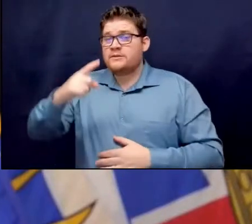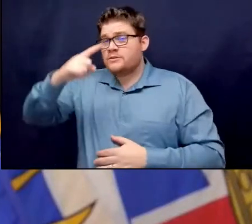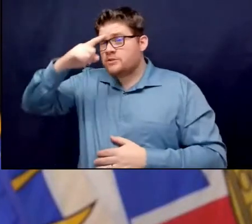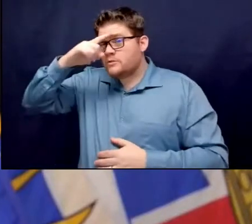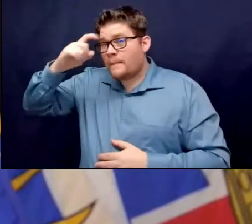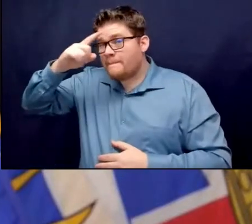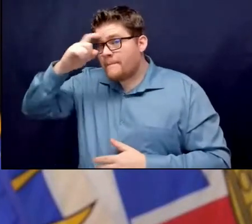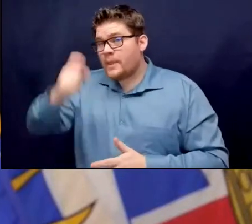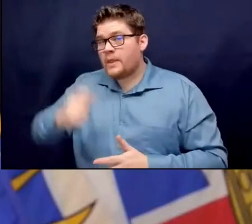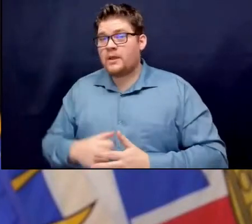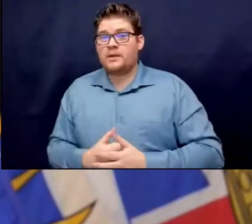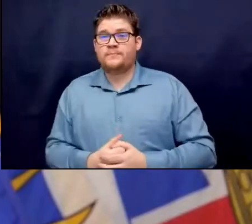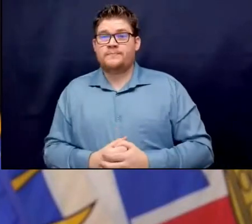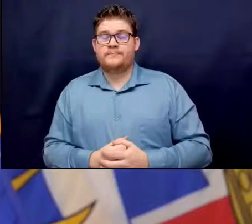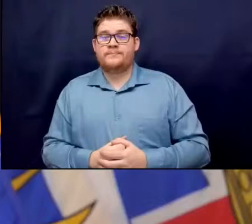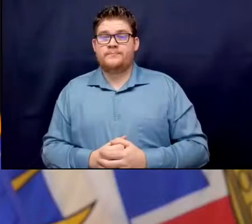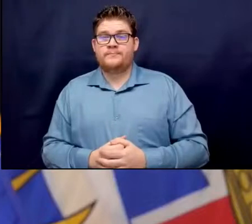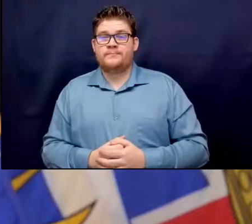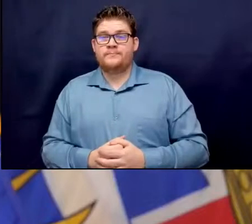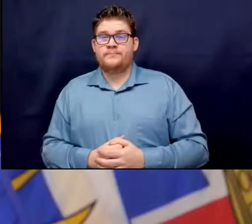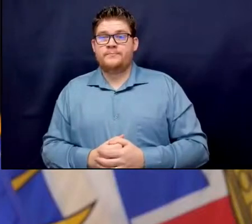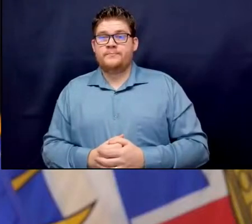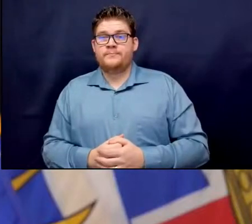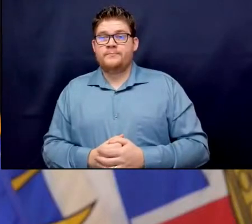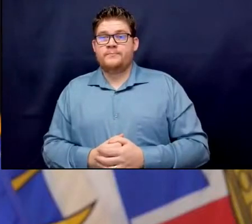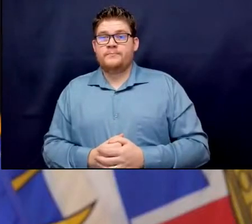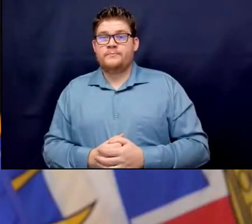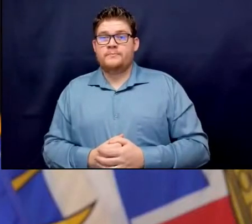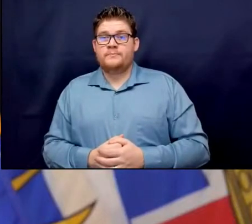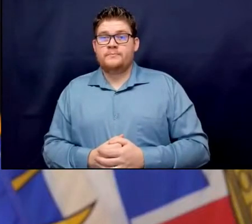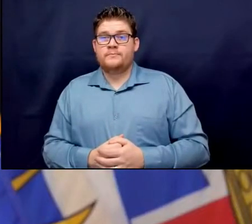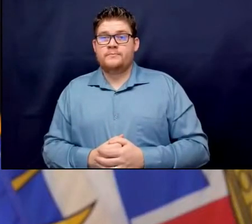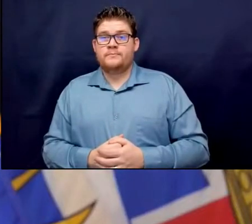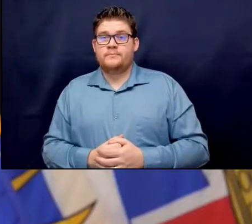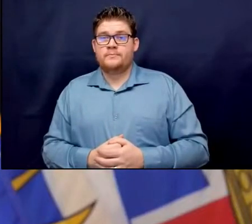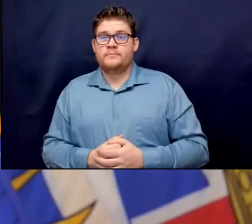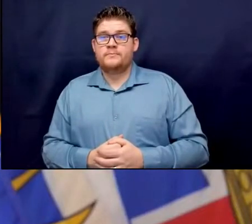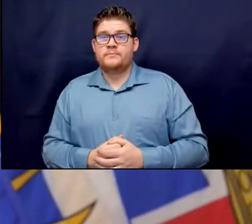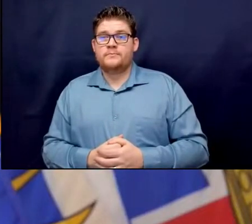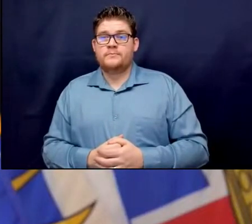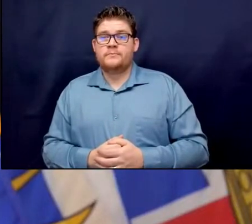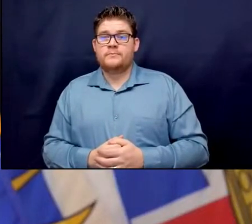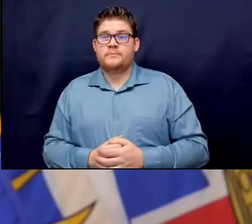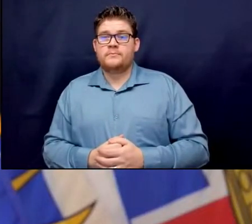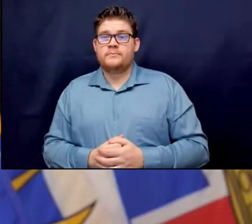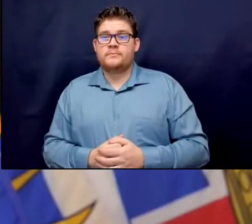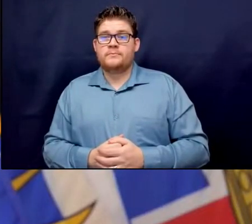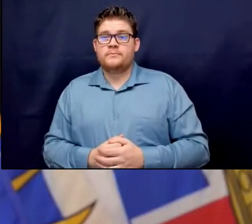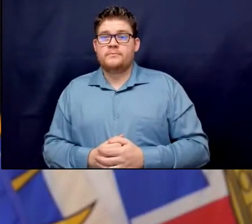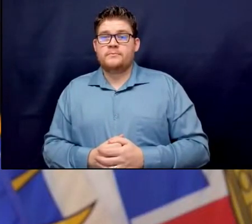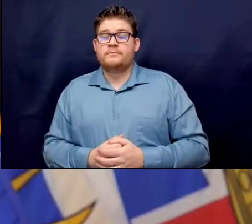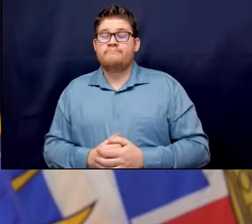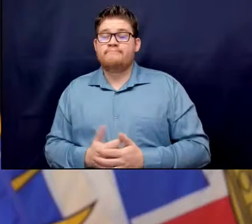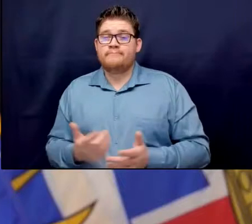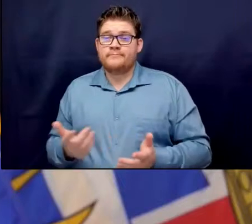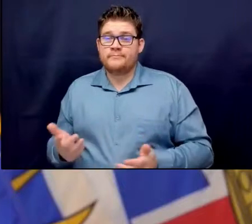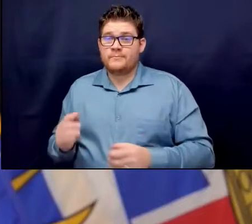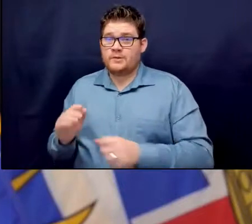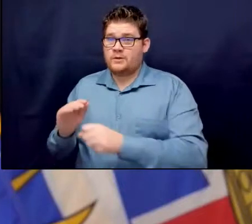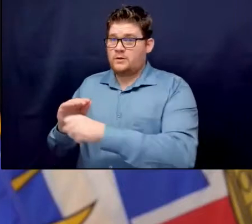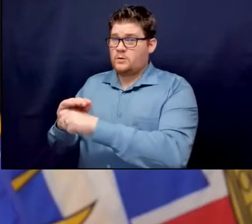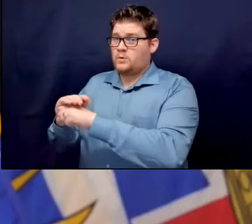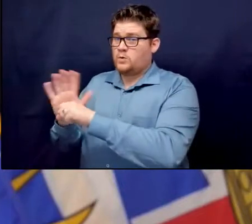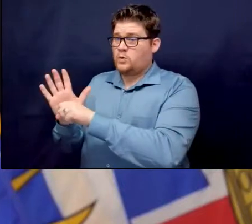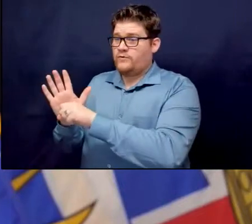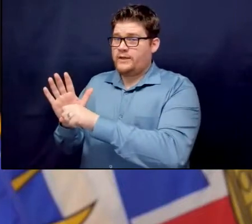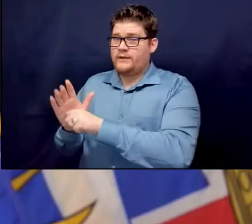the WHO made that comment, and it's not influenza yet because we know a lot about the patterns that influenza undergoes. But